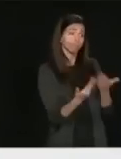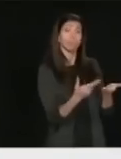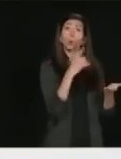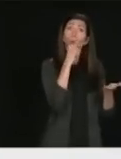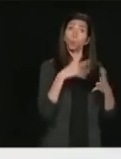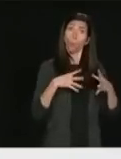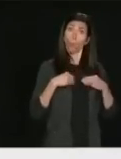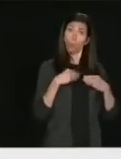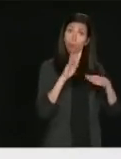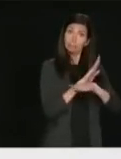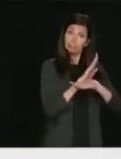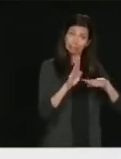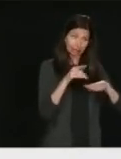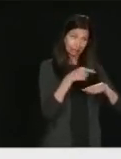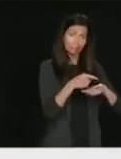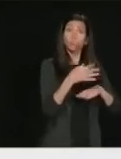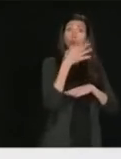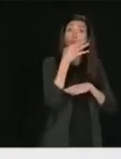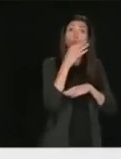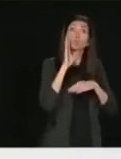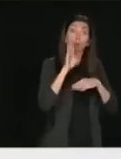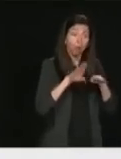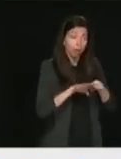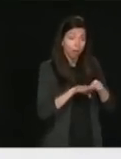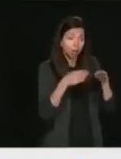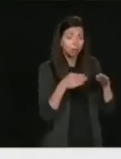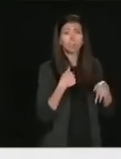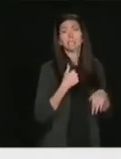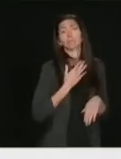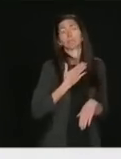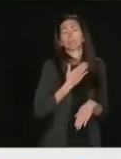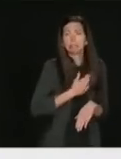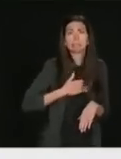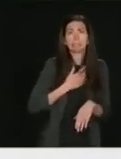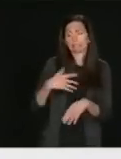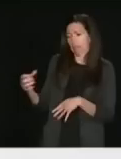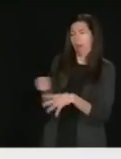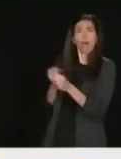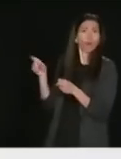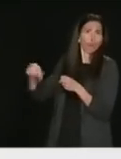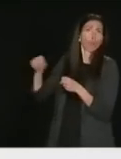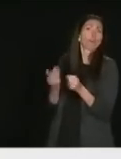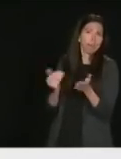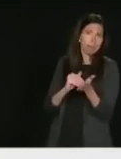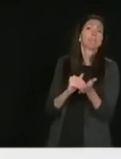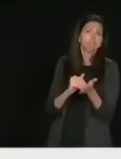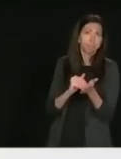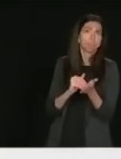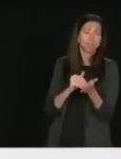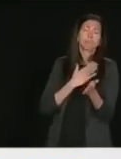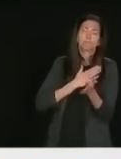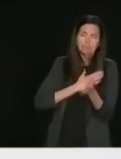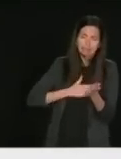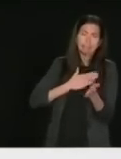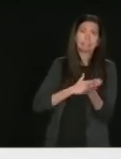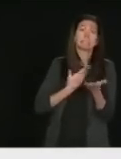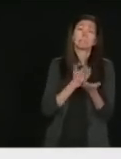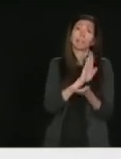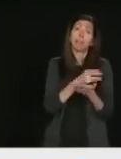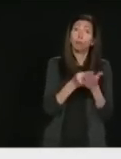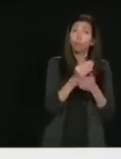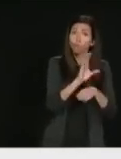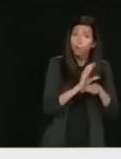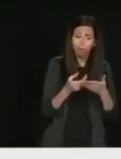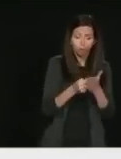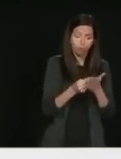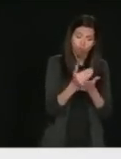up again, please rehire your workers. Use the wage subsidy for their paycheck. That's